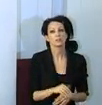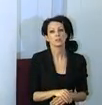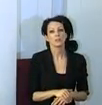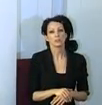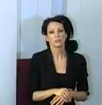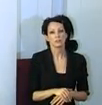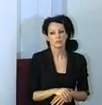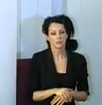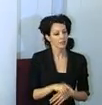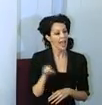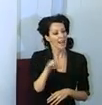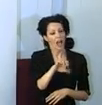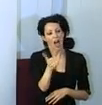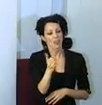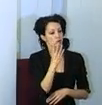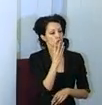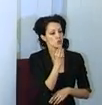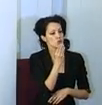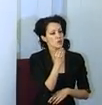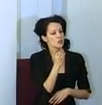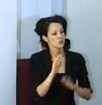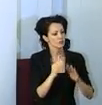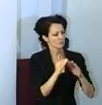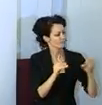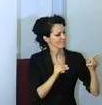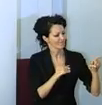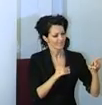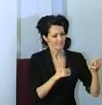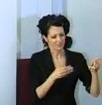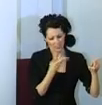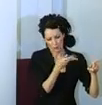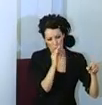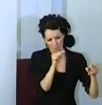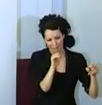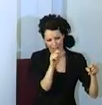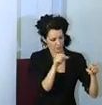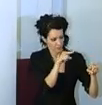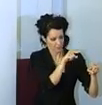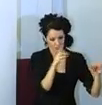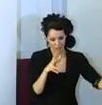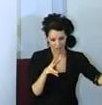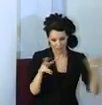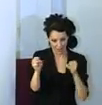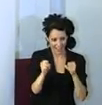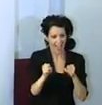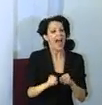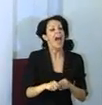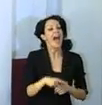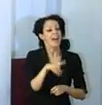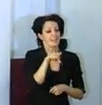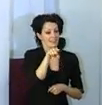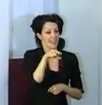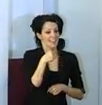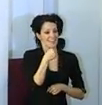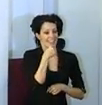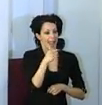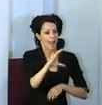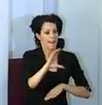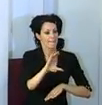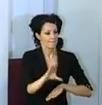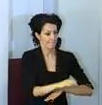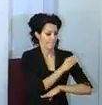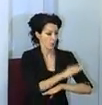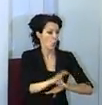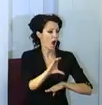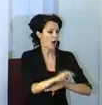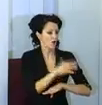which is our Jewish congregation just a few miles away from us, and also with the Gay Men's Chorus of Los Angeles, we are beginning to